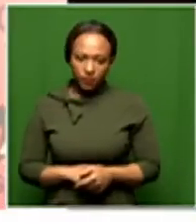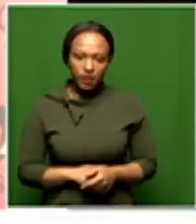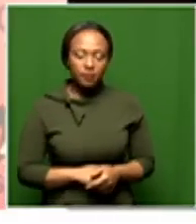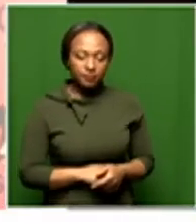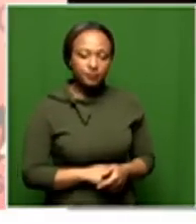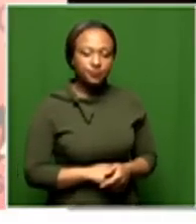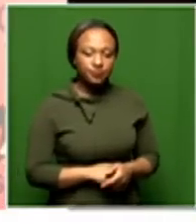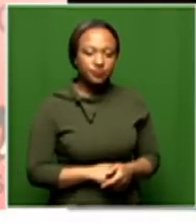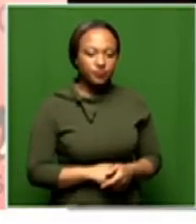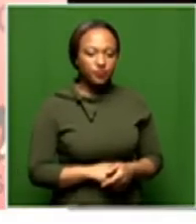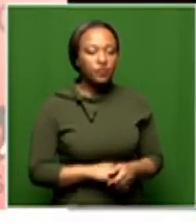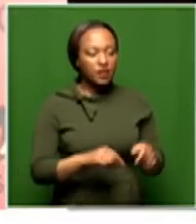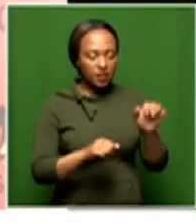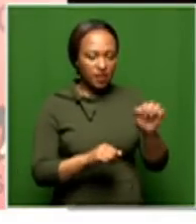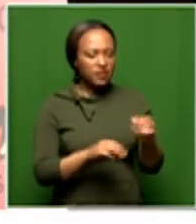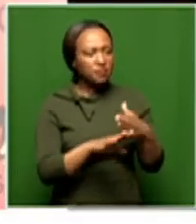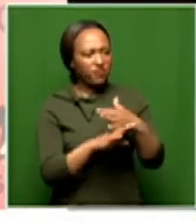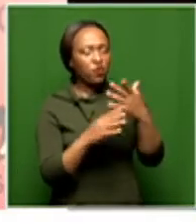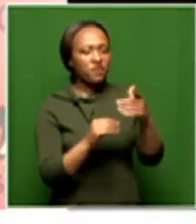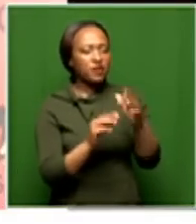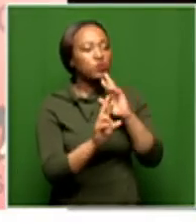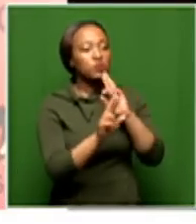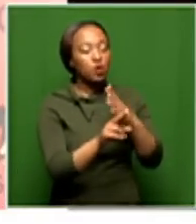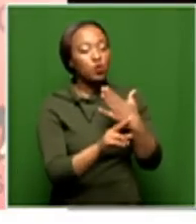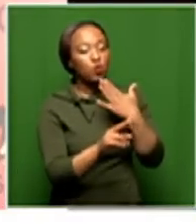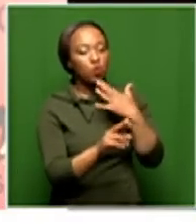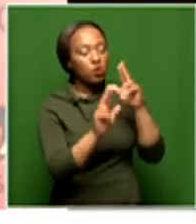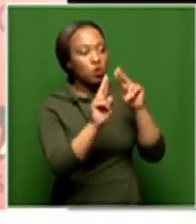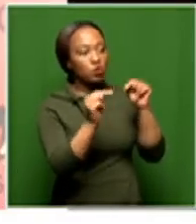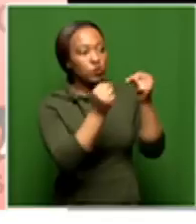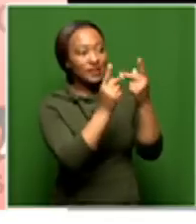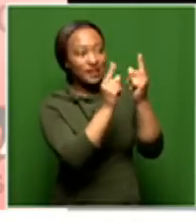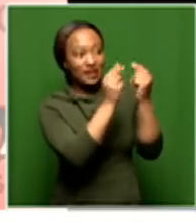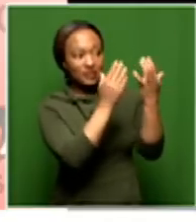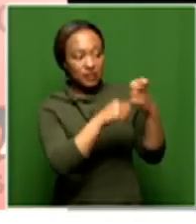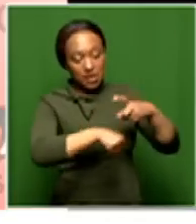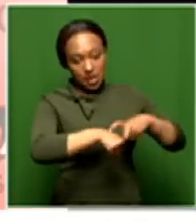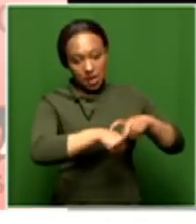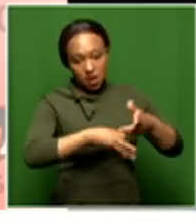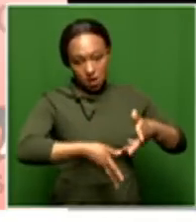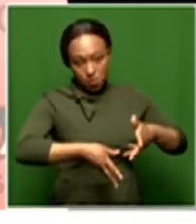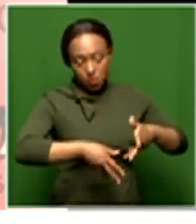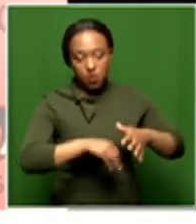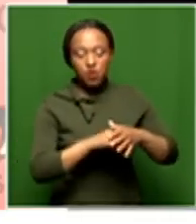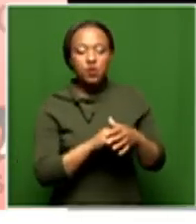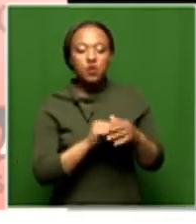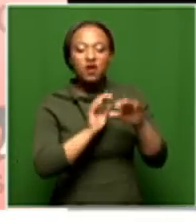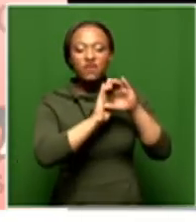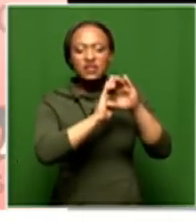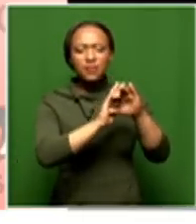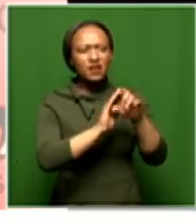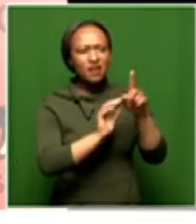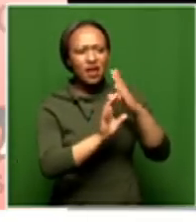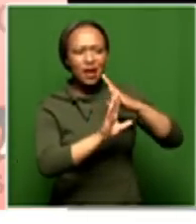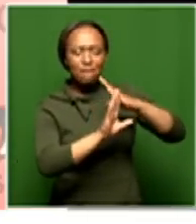express how we feel about the National Treasury at the moment. For instance, they're too easy with private